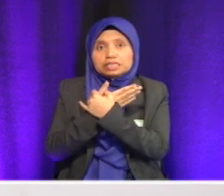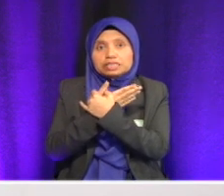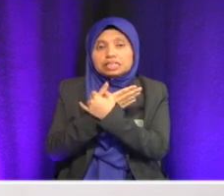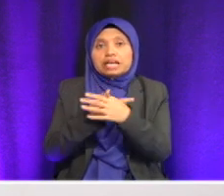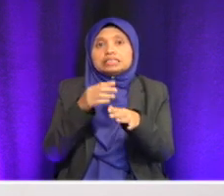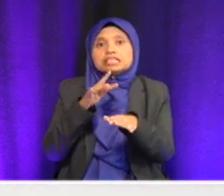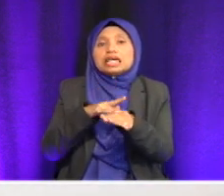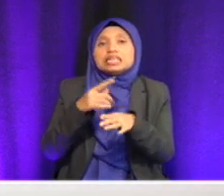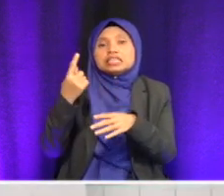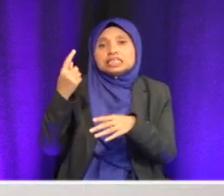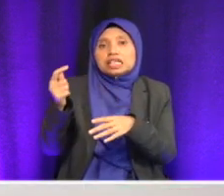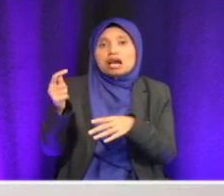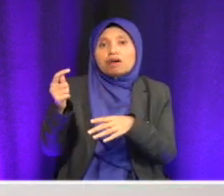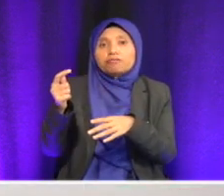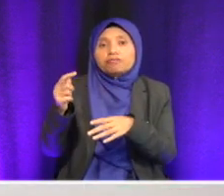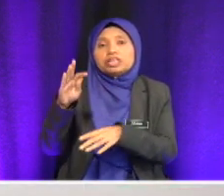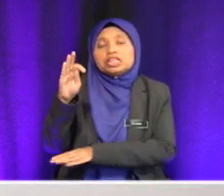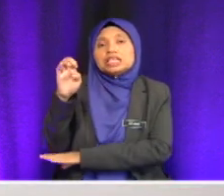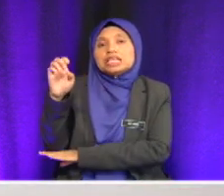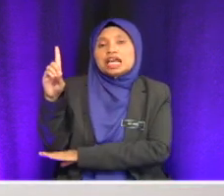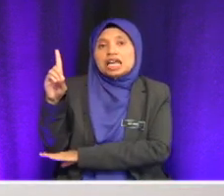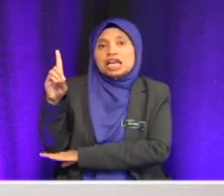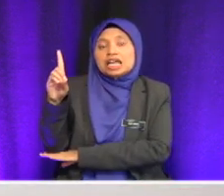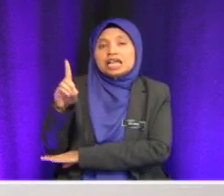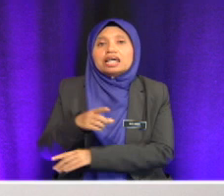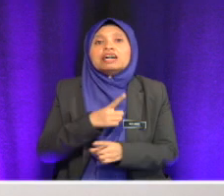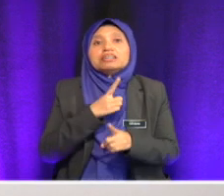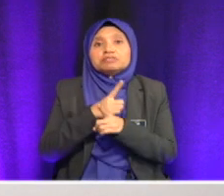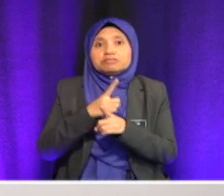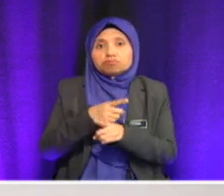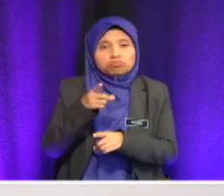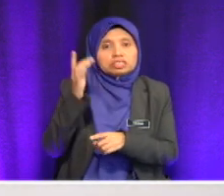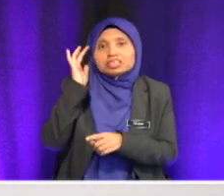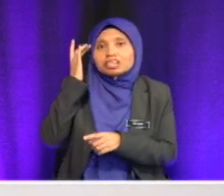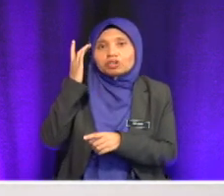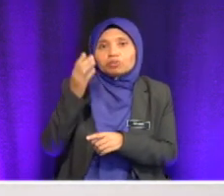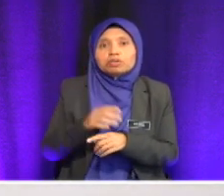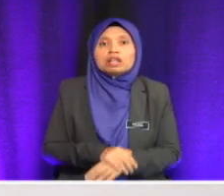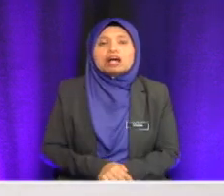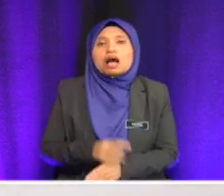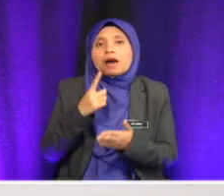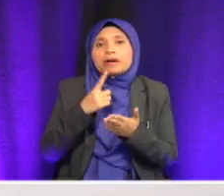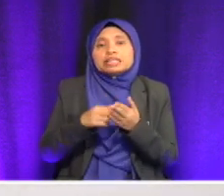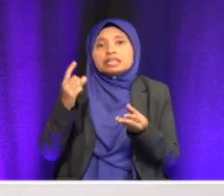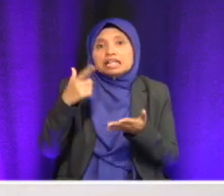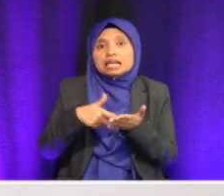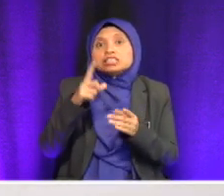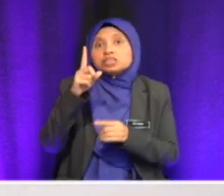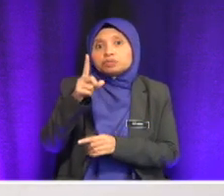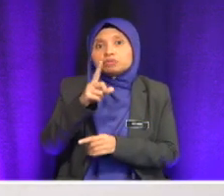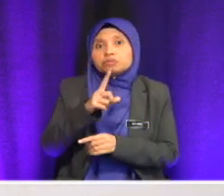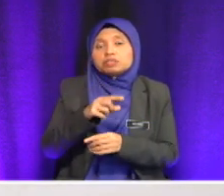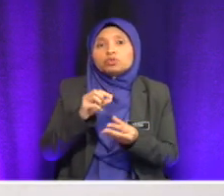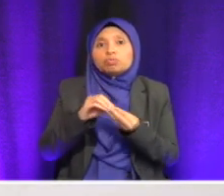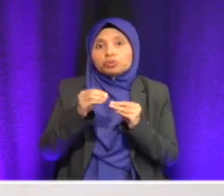with their feet. Are you Taste sure? your feet. What? Wow, Okay. I okay. did not know that. What is the next one? And the